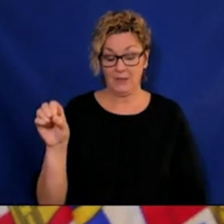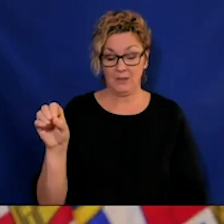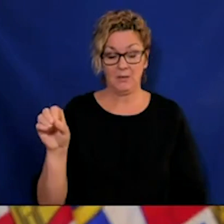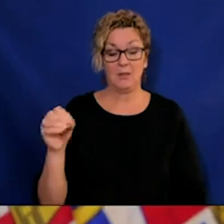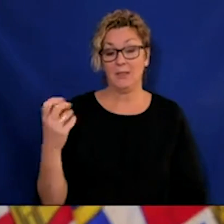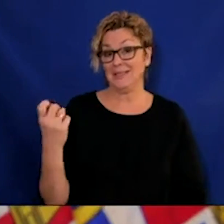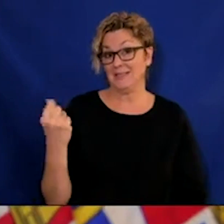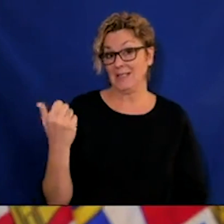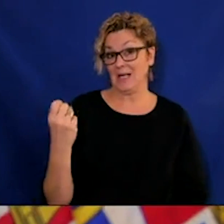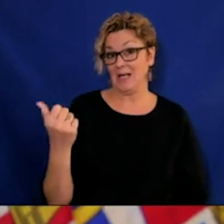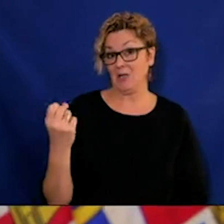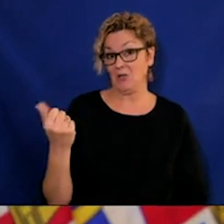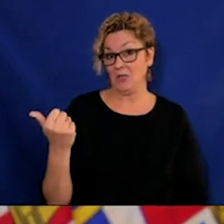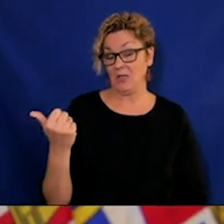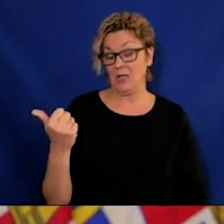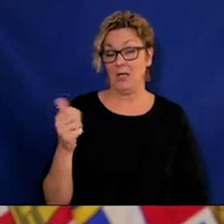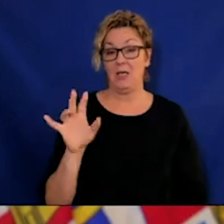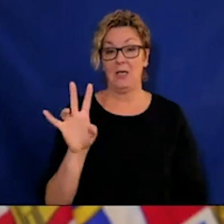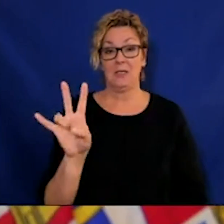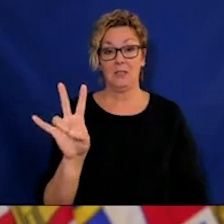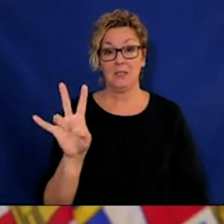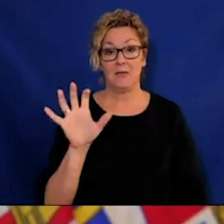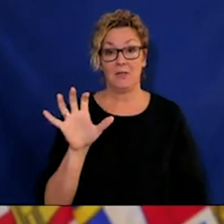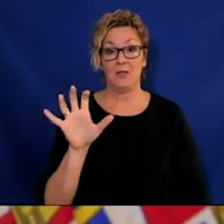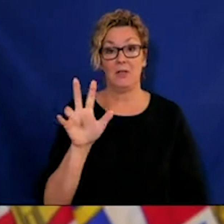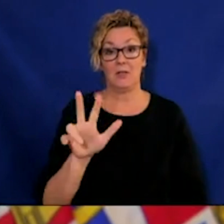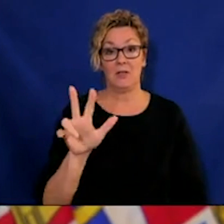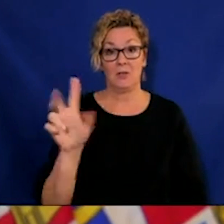reported. On Saturday to Sunday,